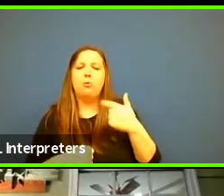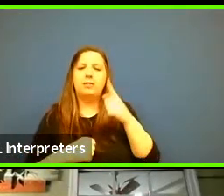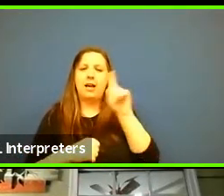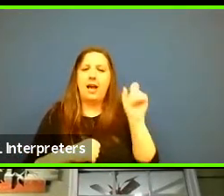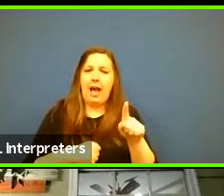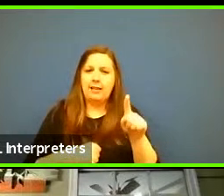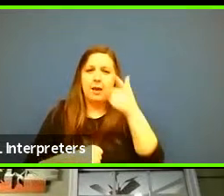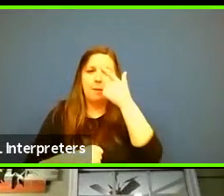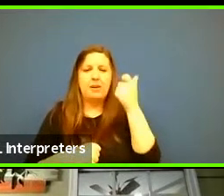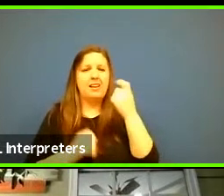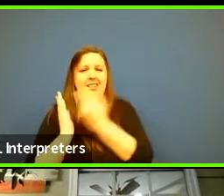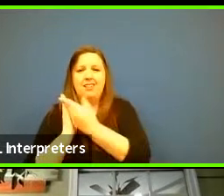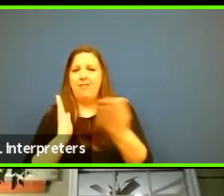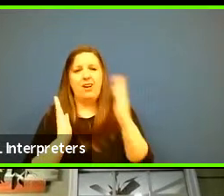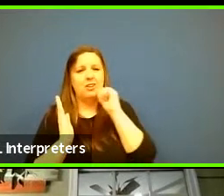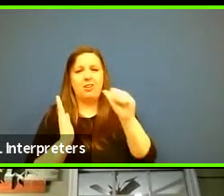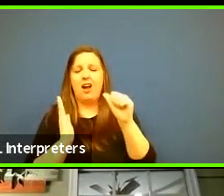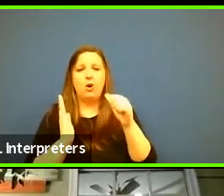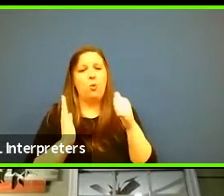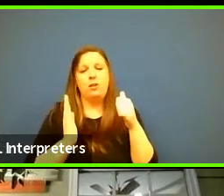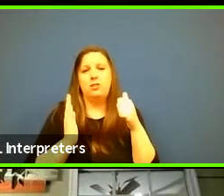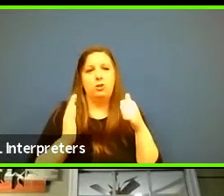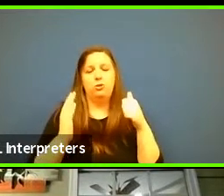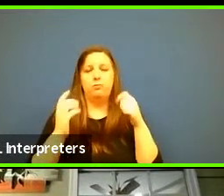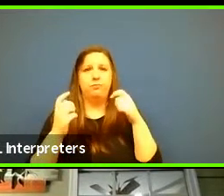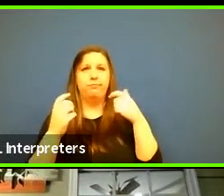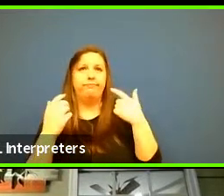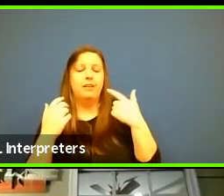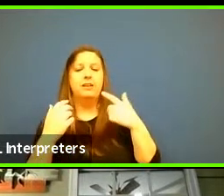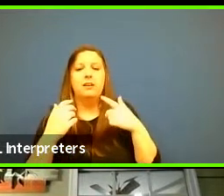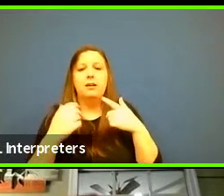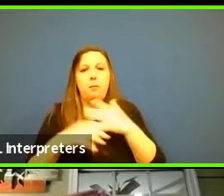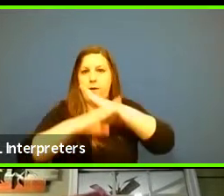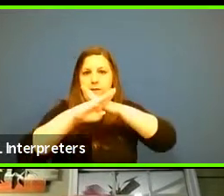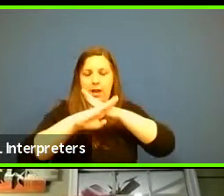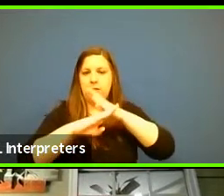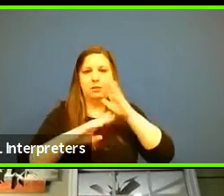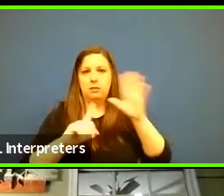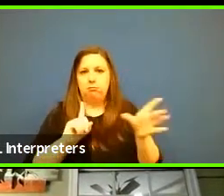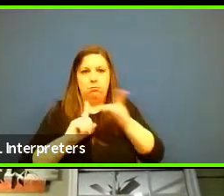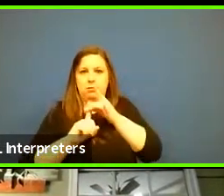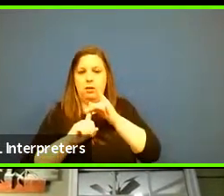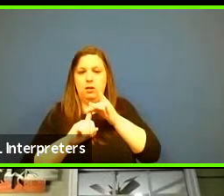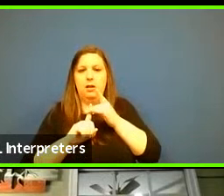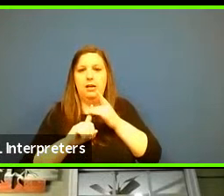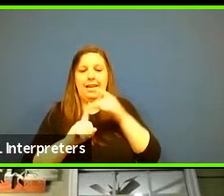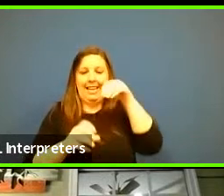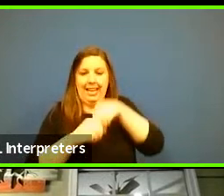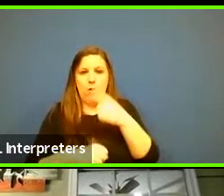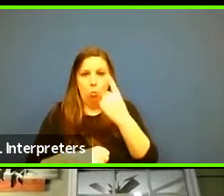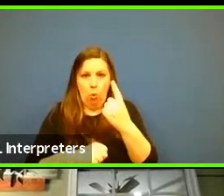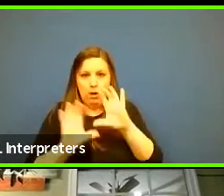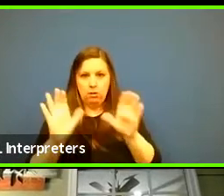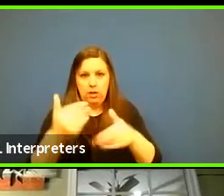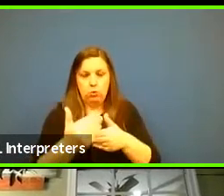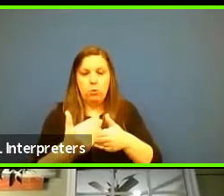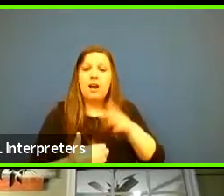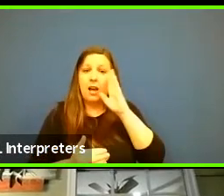kind of transmission within one classroom. I mean, they'll obviously protect